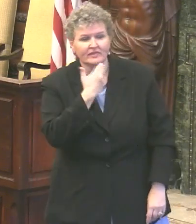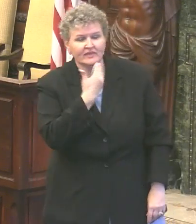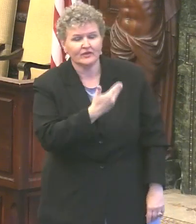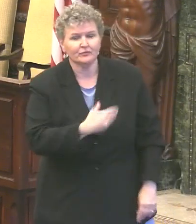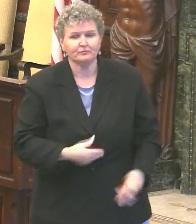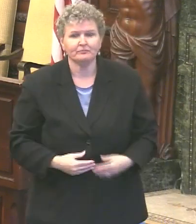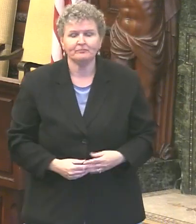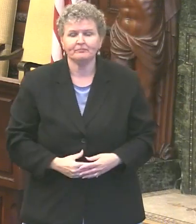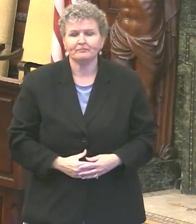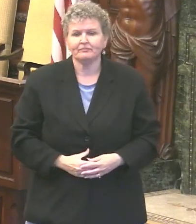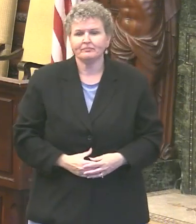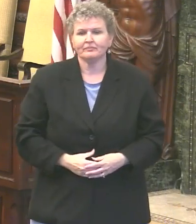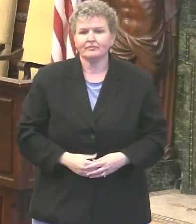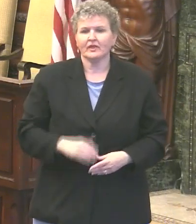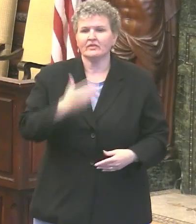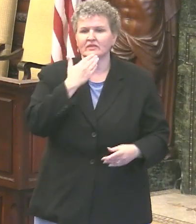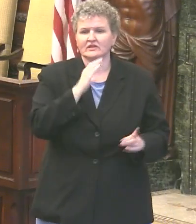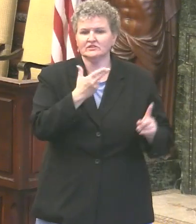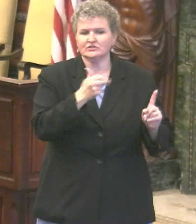All right, thank you, Chad, and